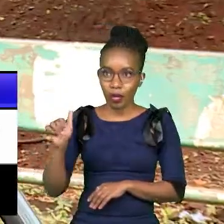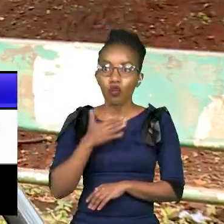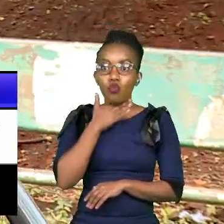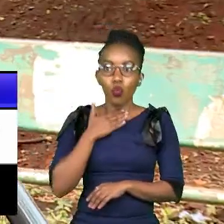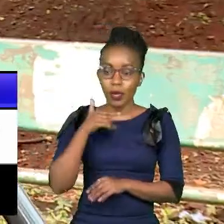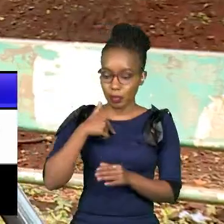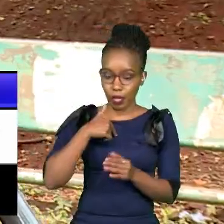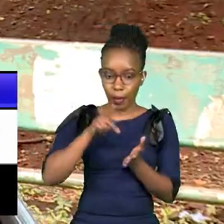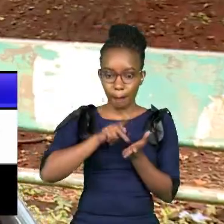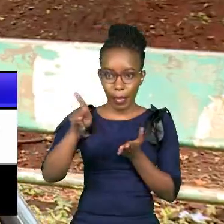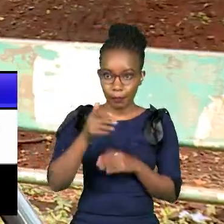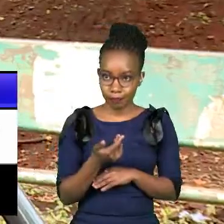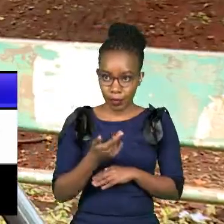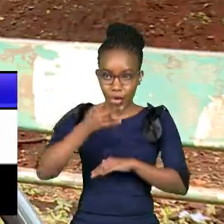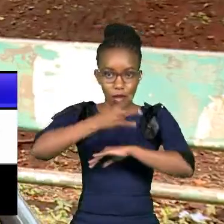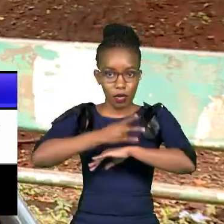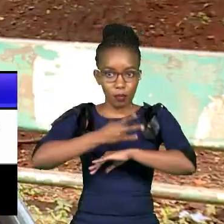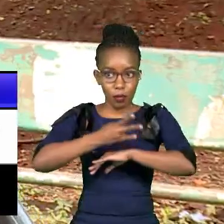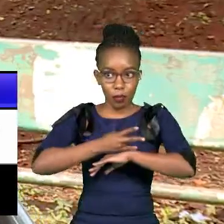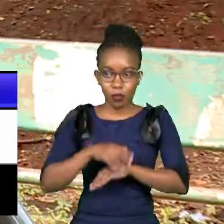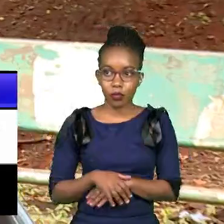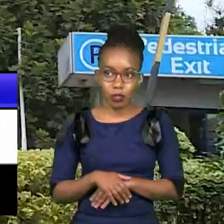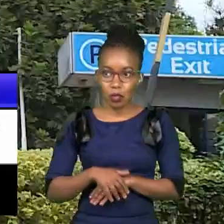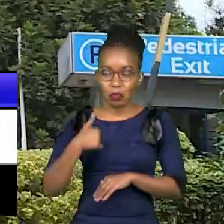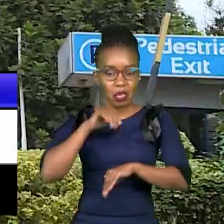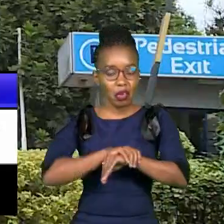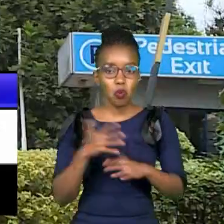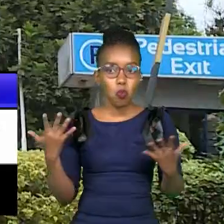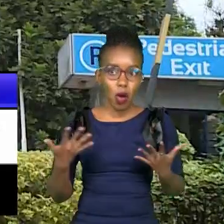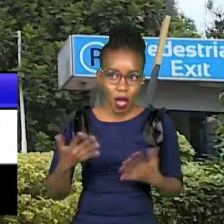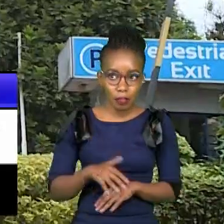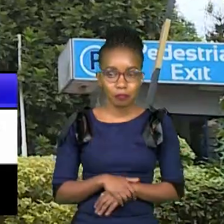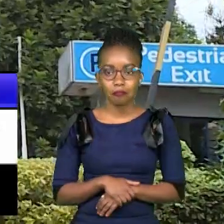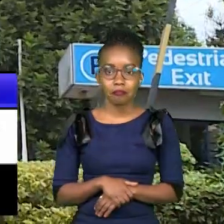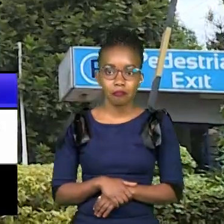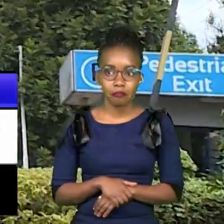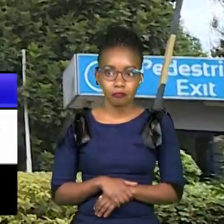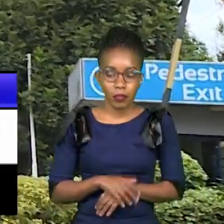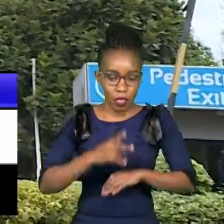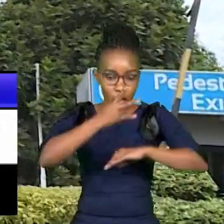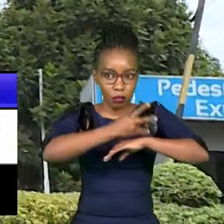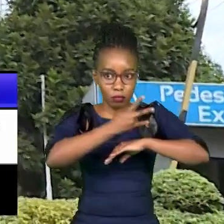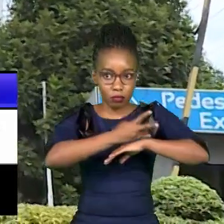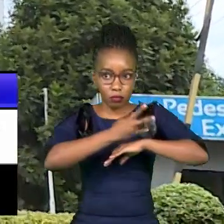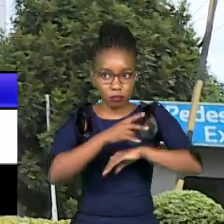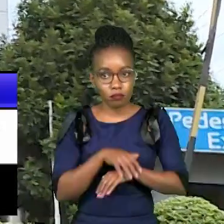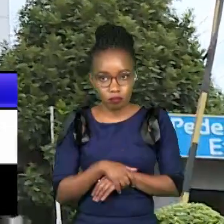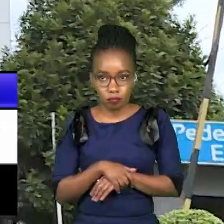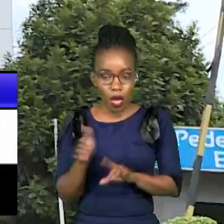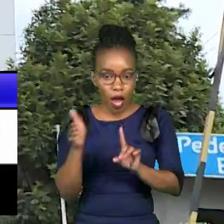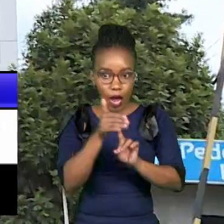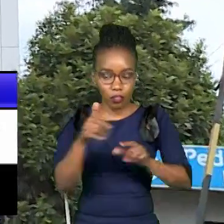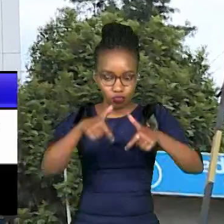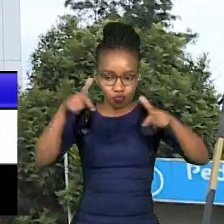pesa ya kulipa NHIF. Where am I going to get it? Consequently, NHIF, in its quest to fulfill the Big